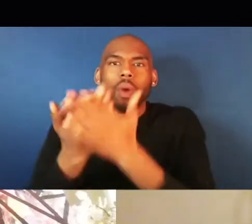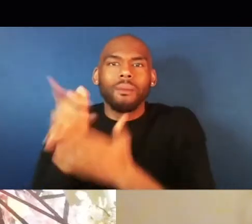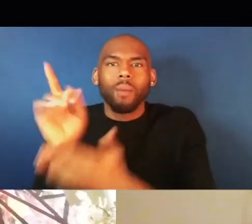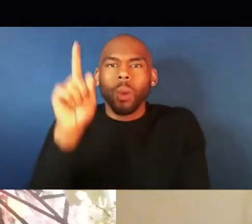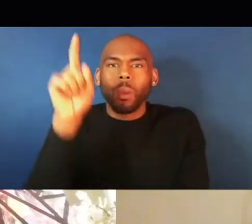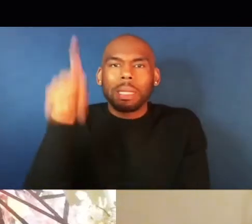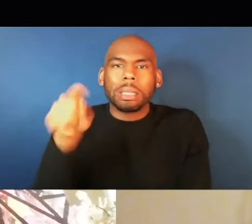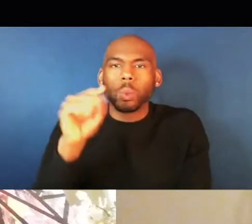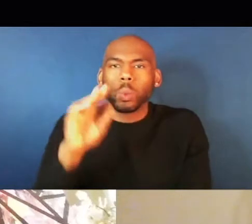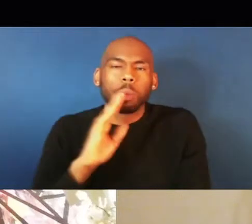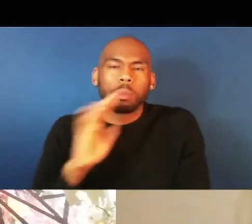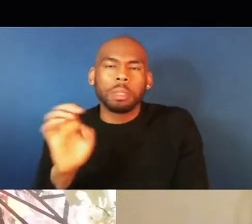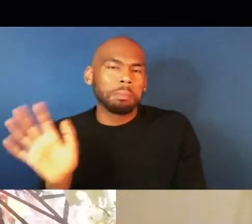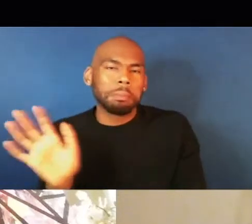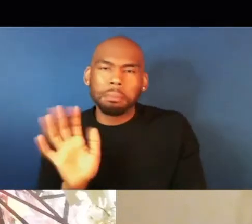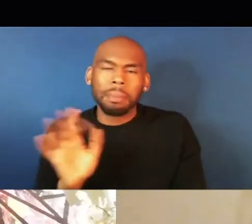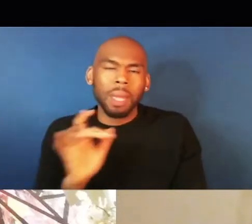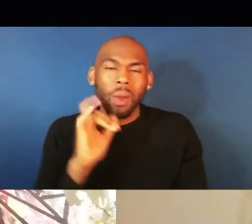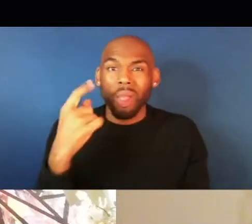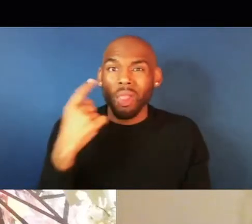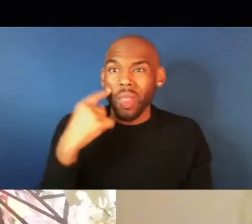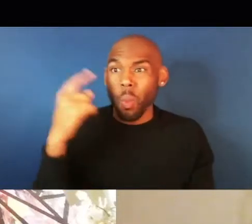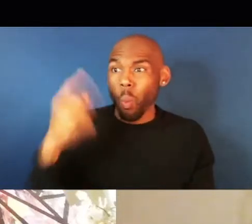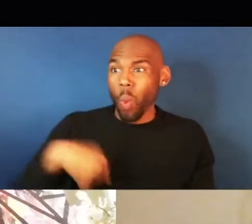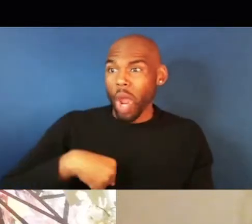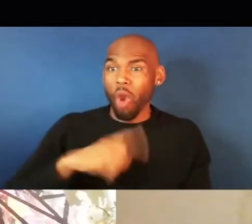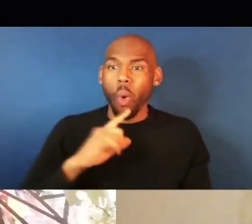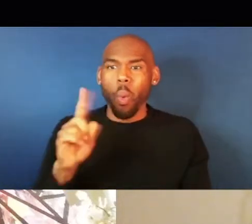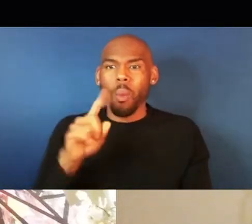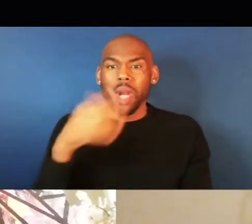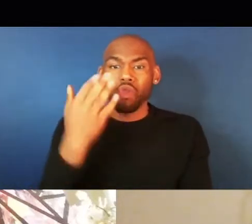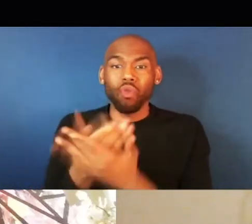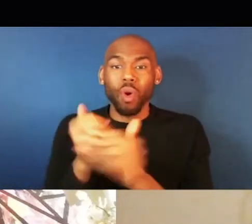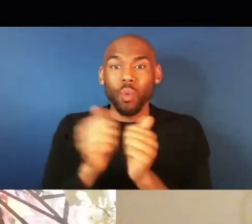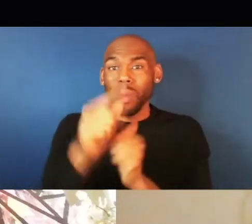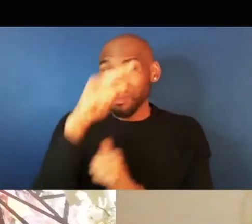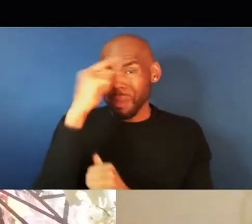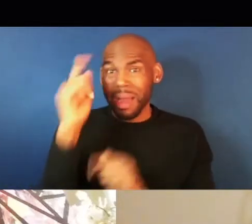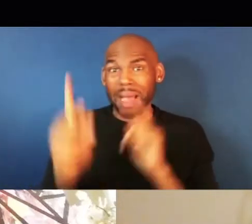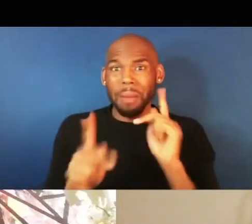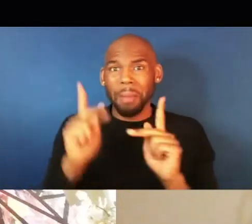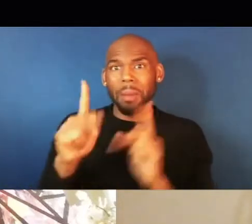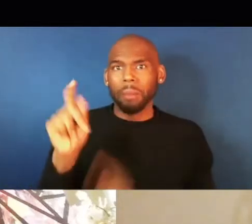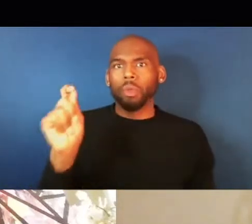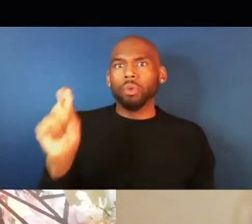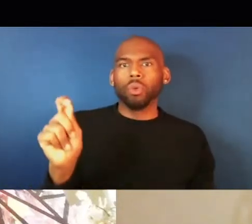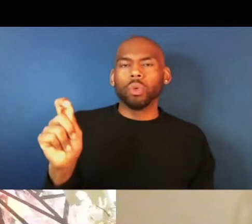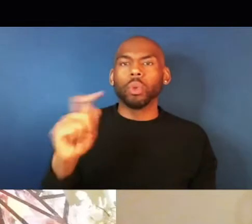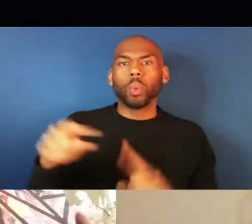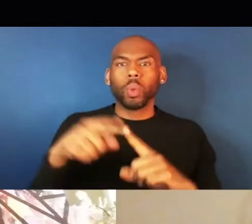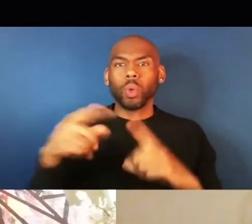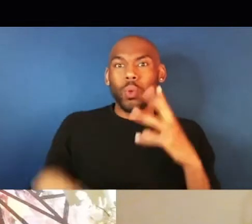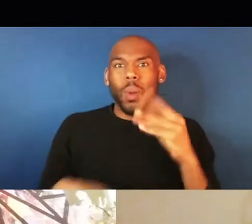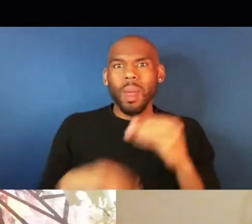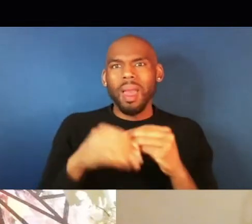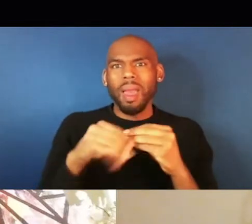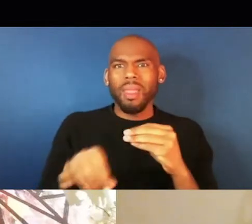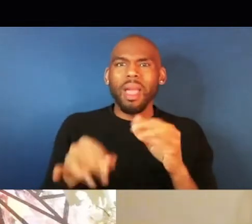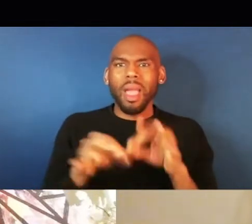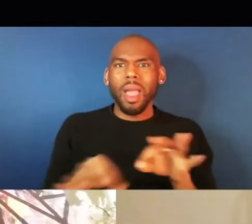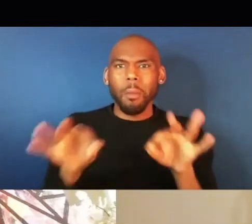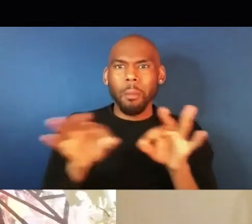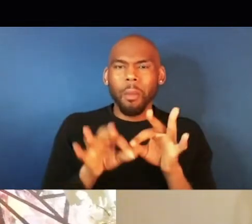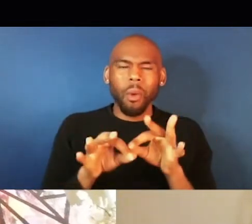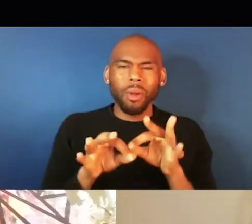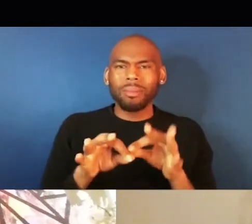to be. I don't think we're where we need to be with Black people, period. And then when we add that important